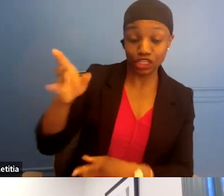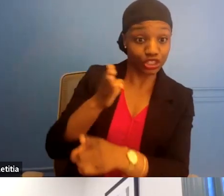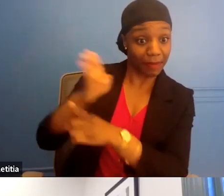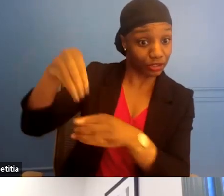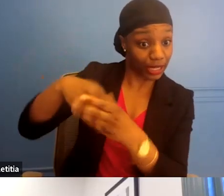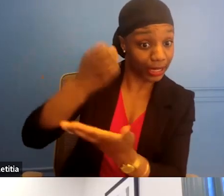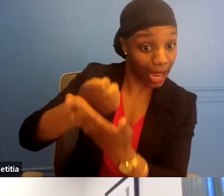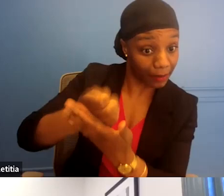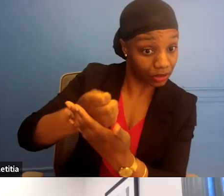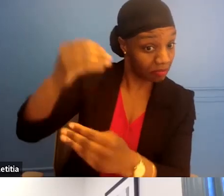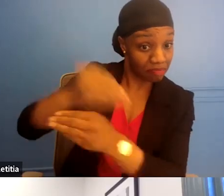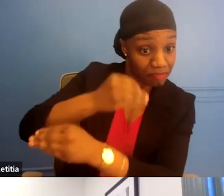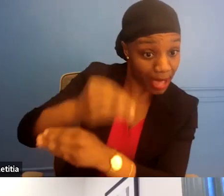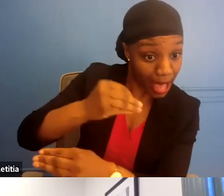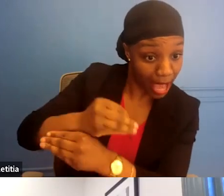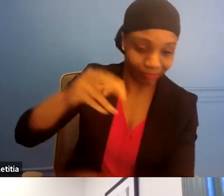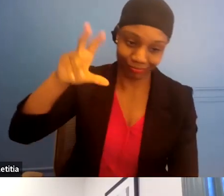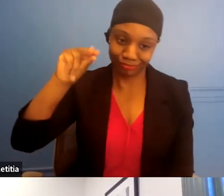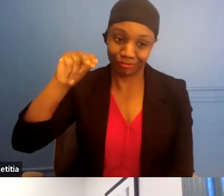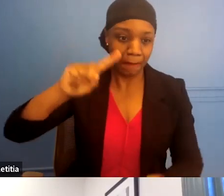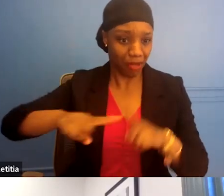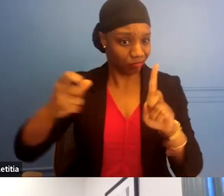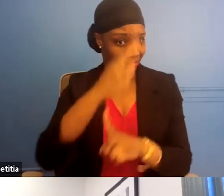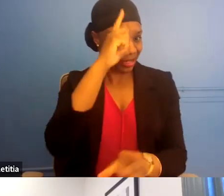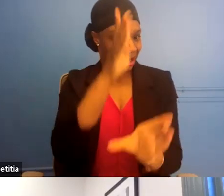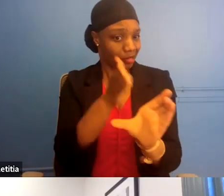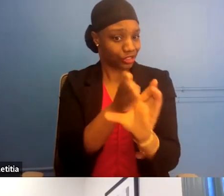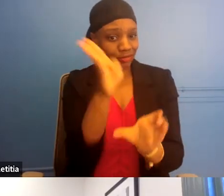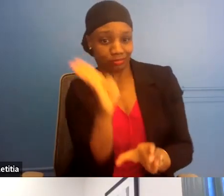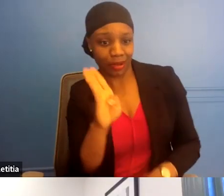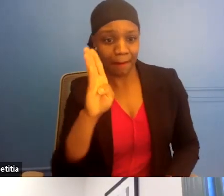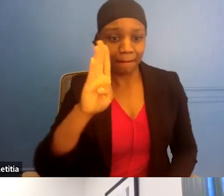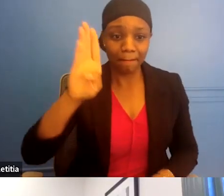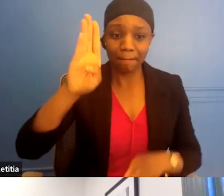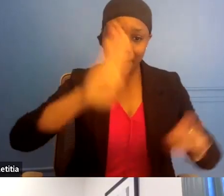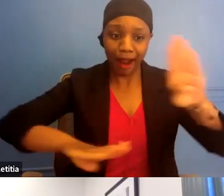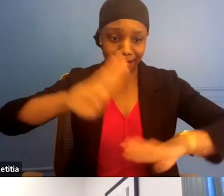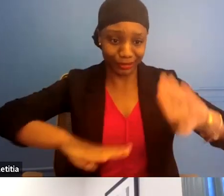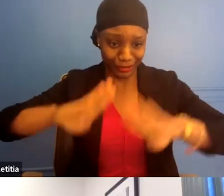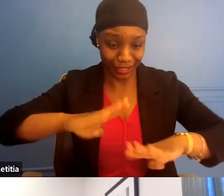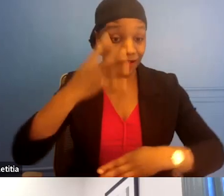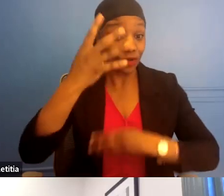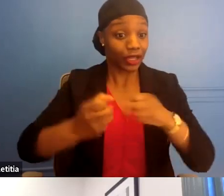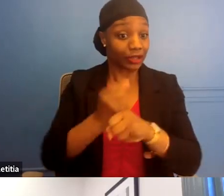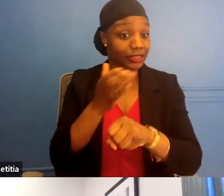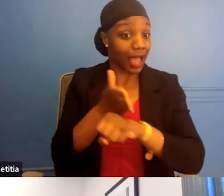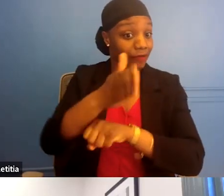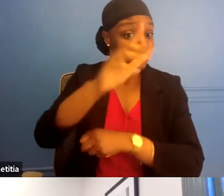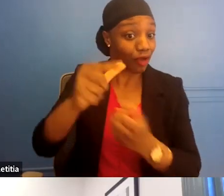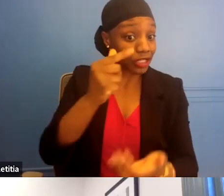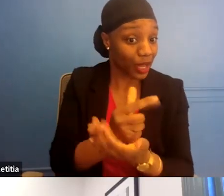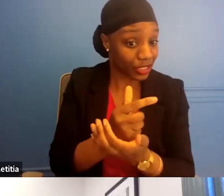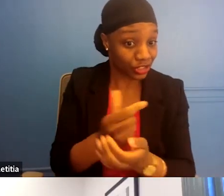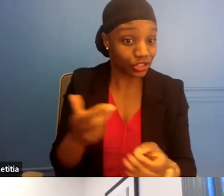economics, not math, but psychobiology. Yet just 4 years after graduation, Monica joined